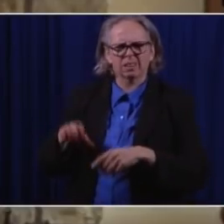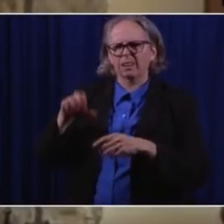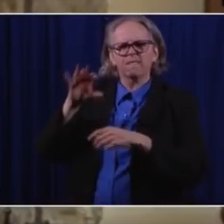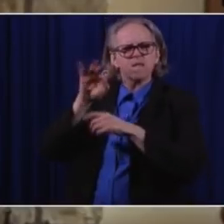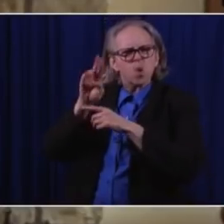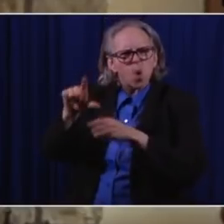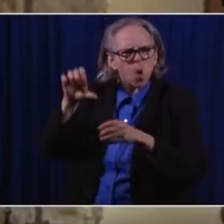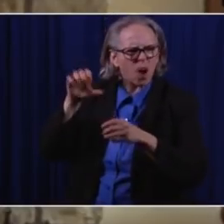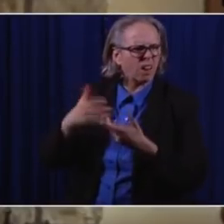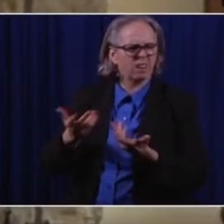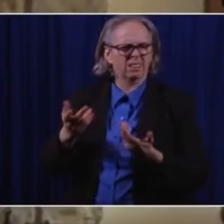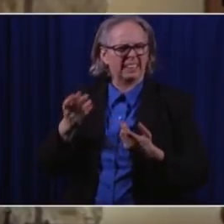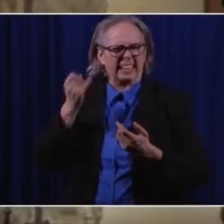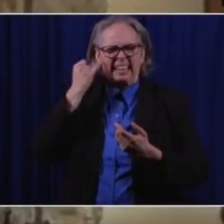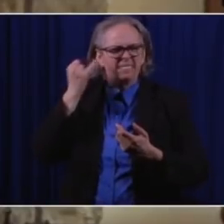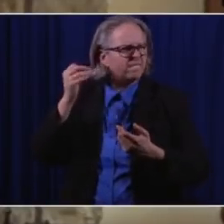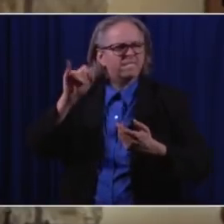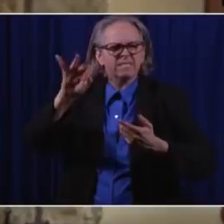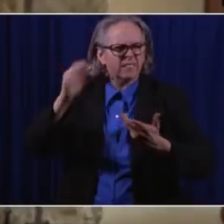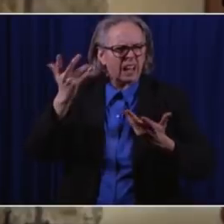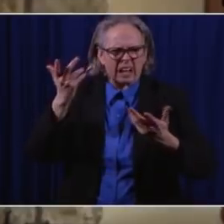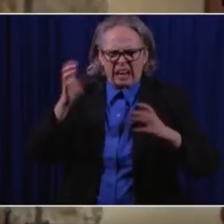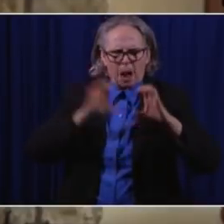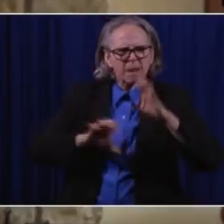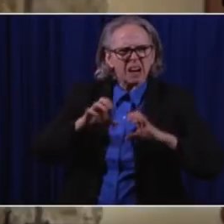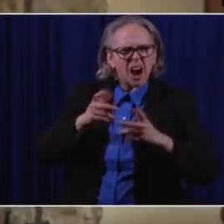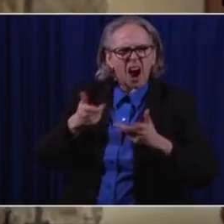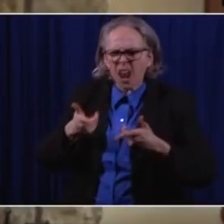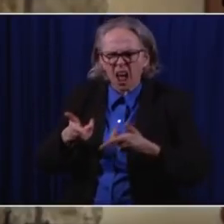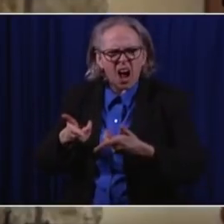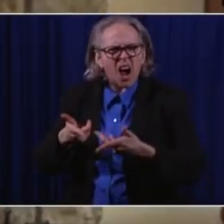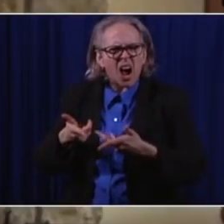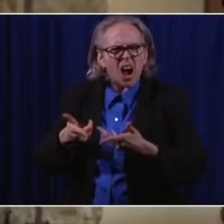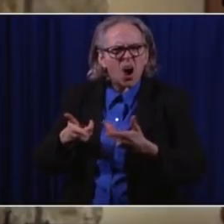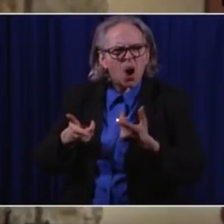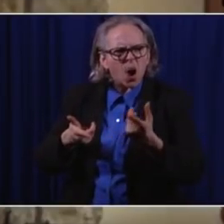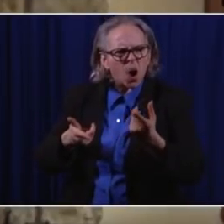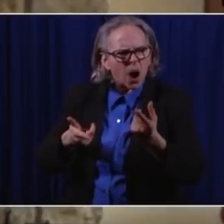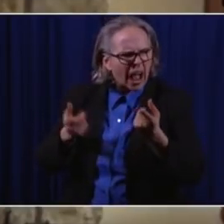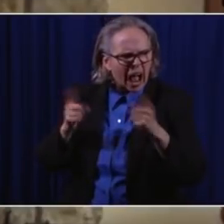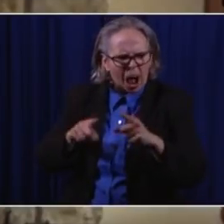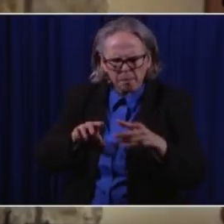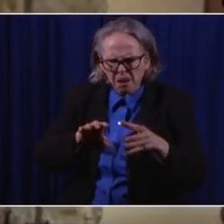the plume that rose from the fire contaminated a large region of Columbus and its surrounding counties.